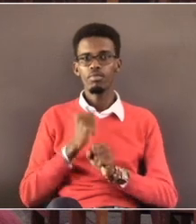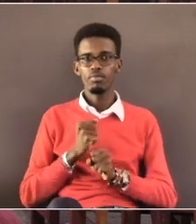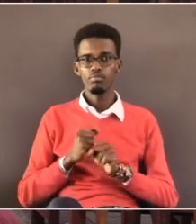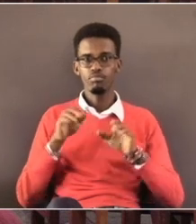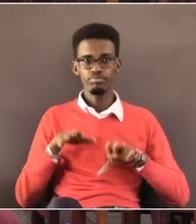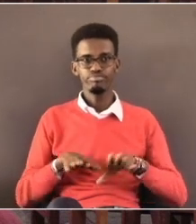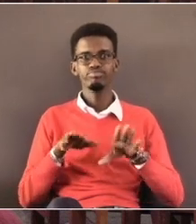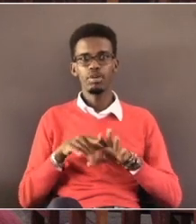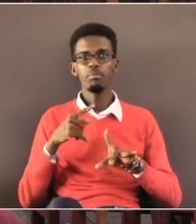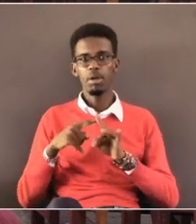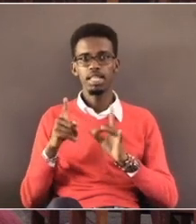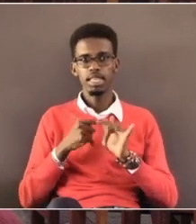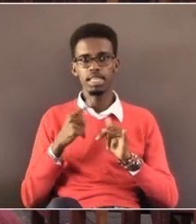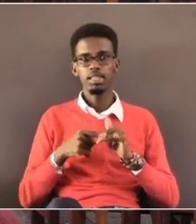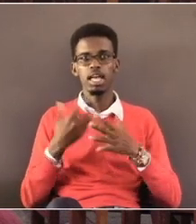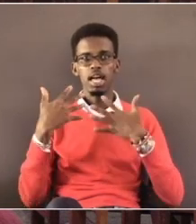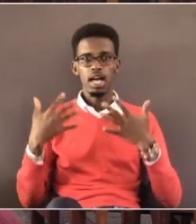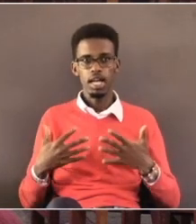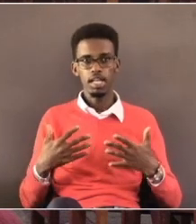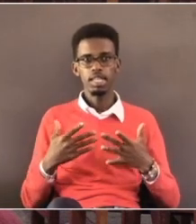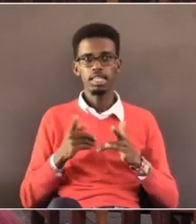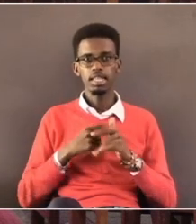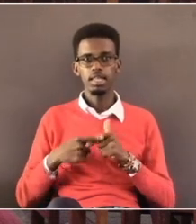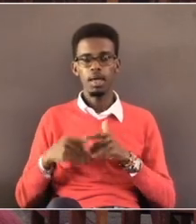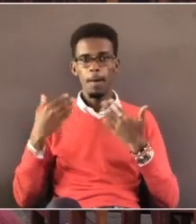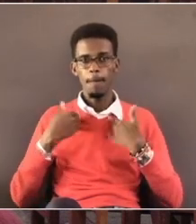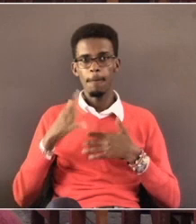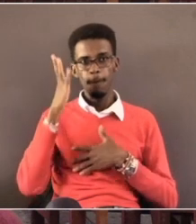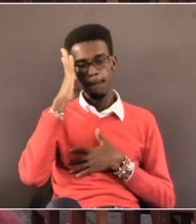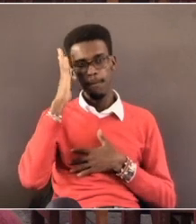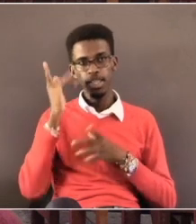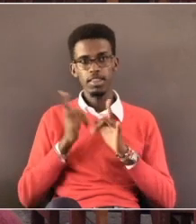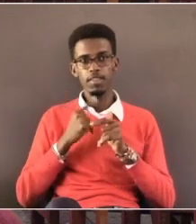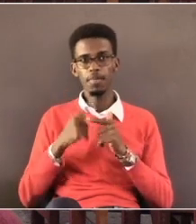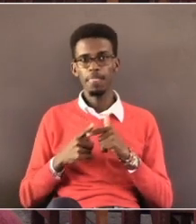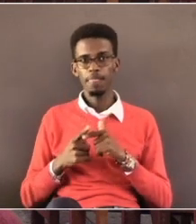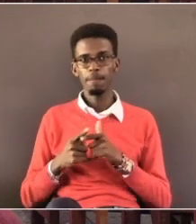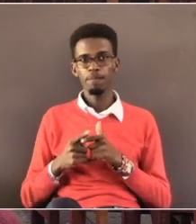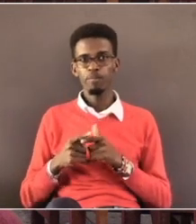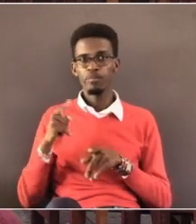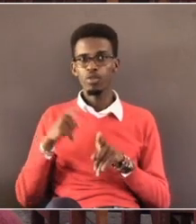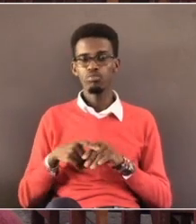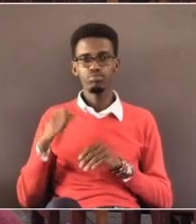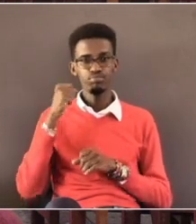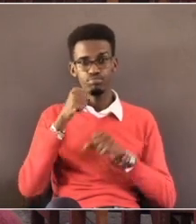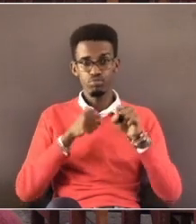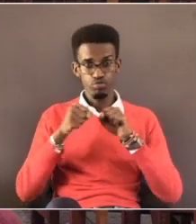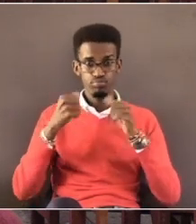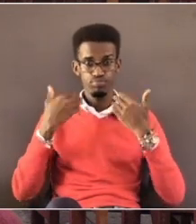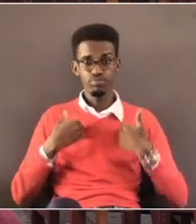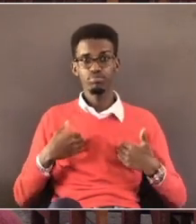chapos. But your hand on someone's face, your blows, your kicks on somebody's